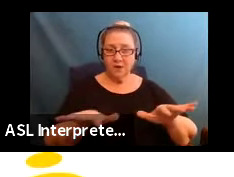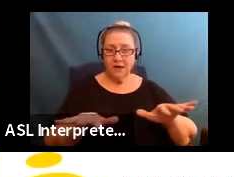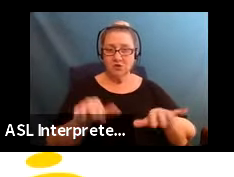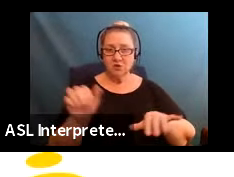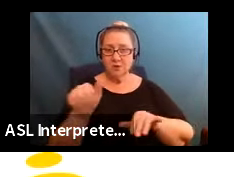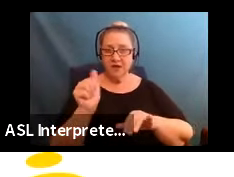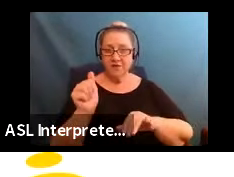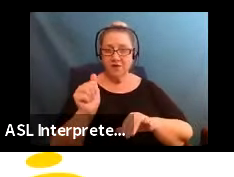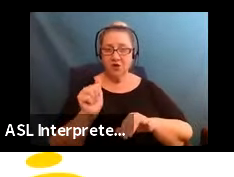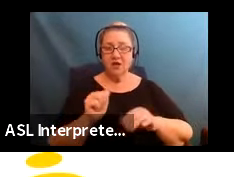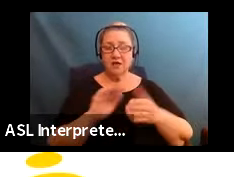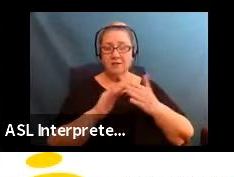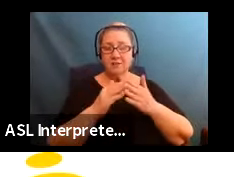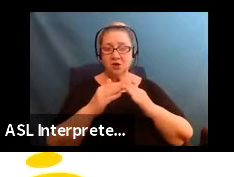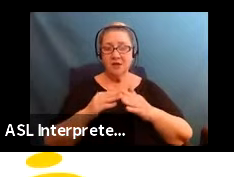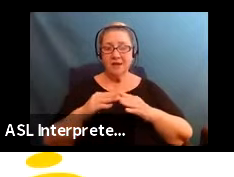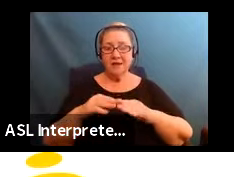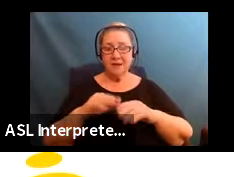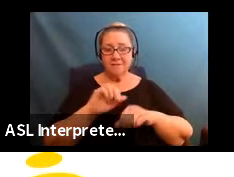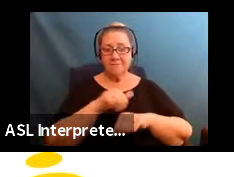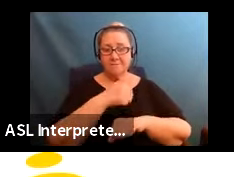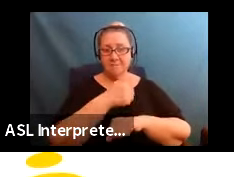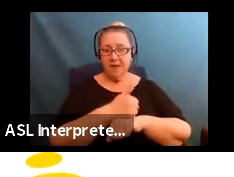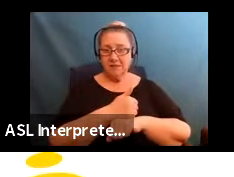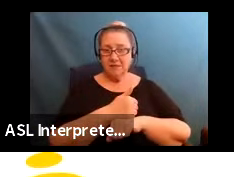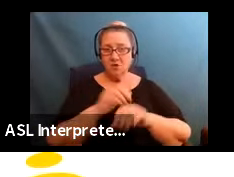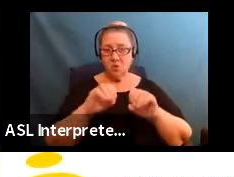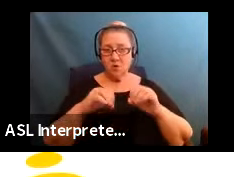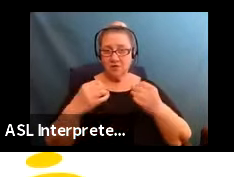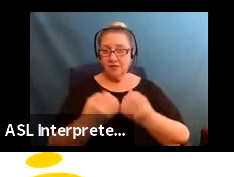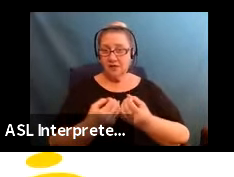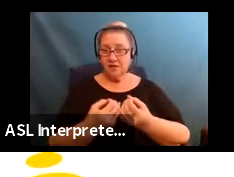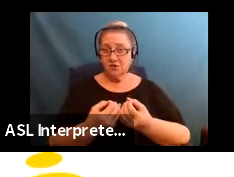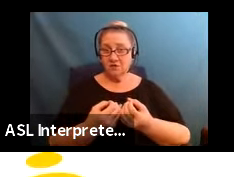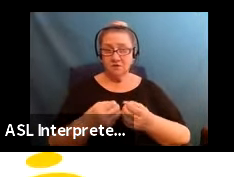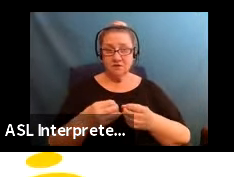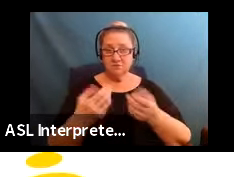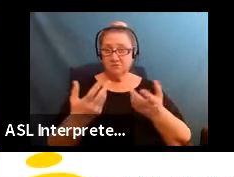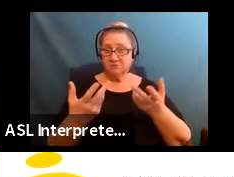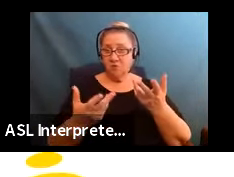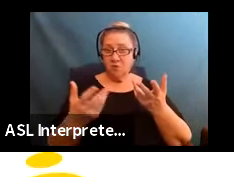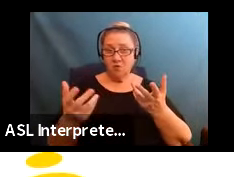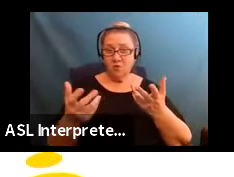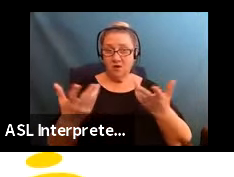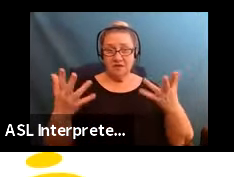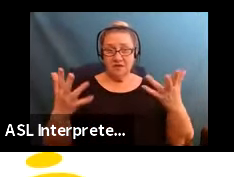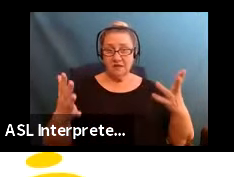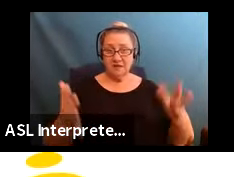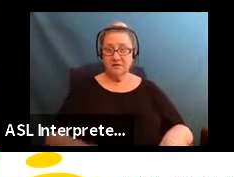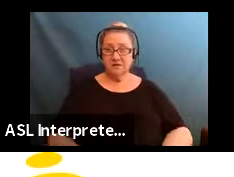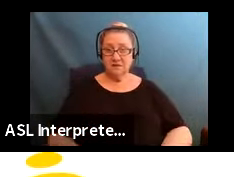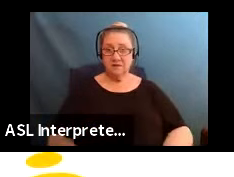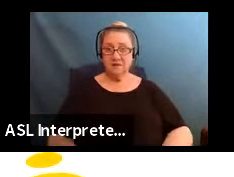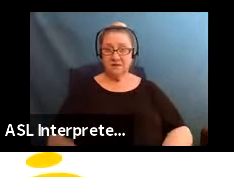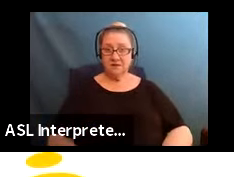the plan, or is it sort of like we've locked in the community-based organizations that we're working with now?